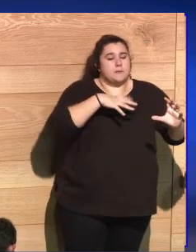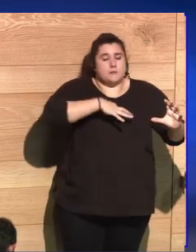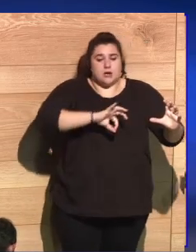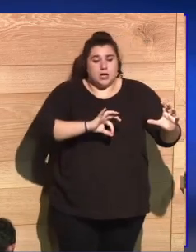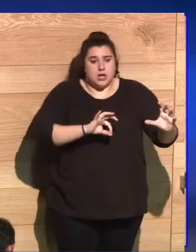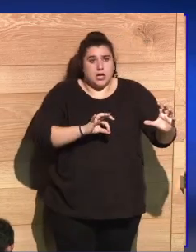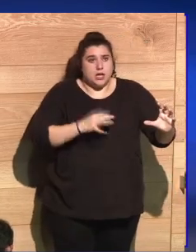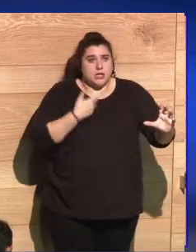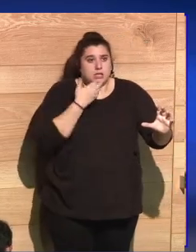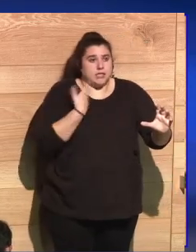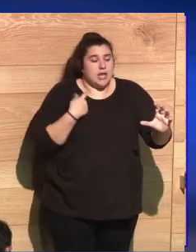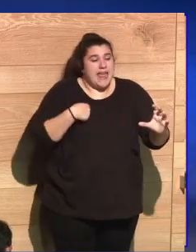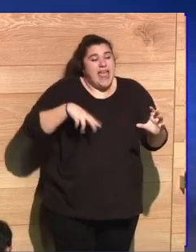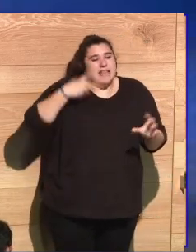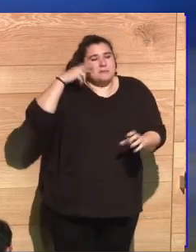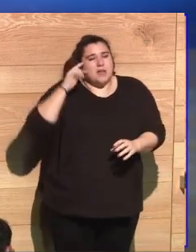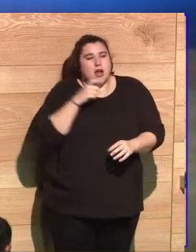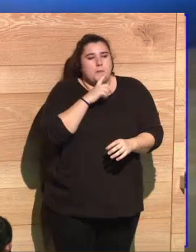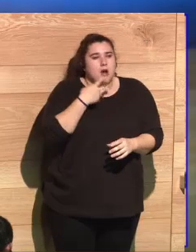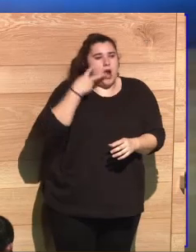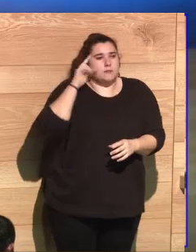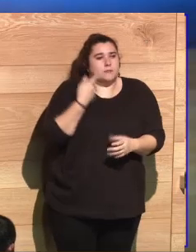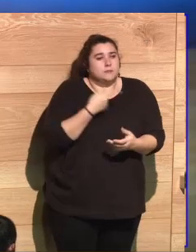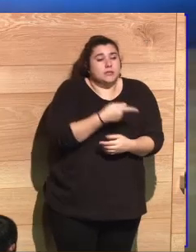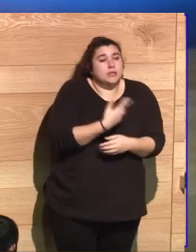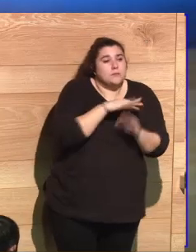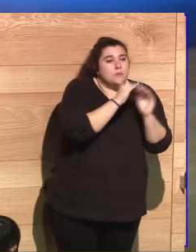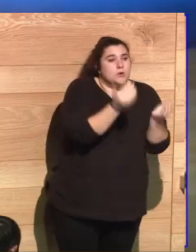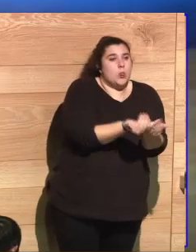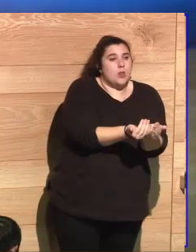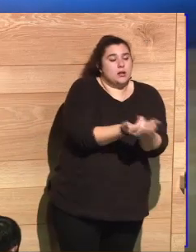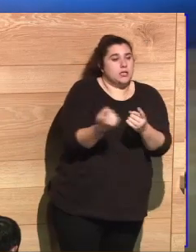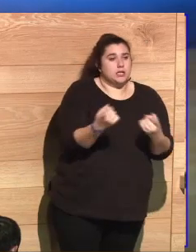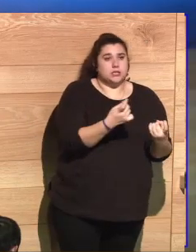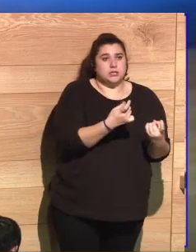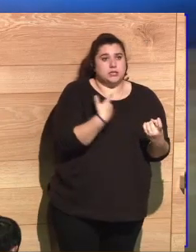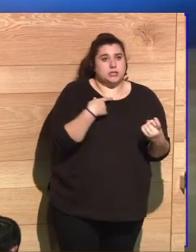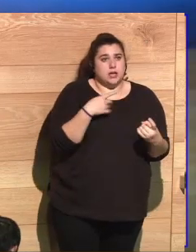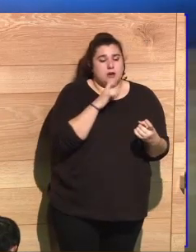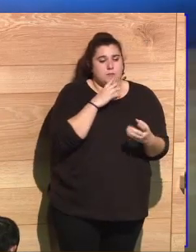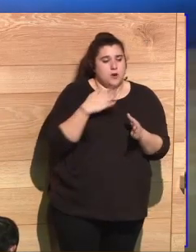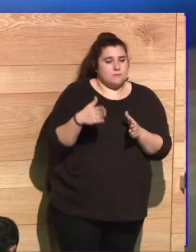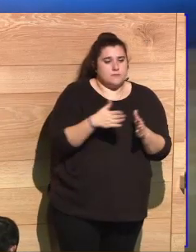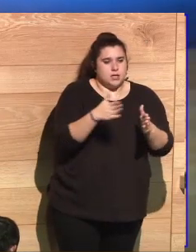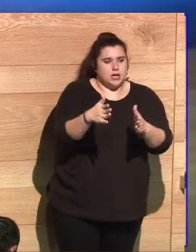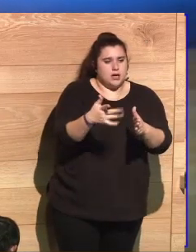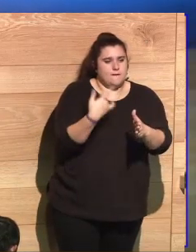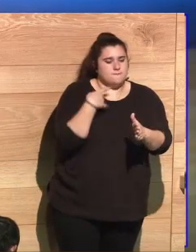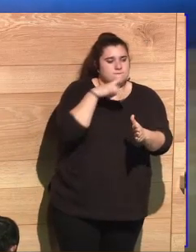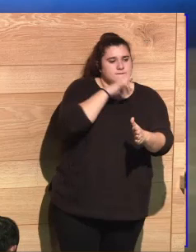world, you don't have to take the bad in order to get the good. That's what I think.